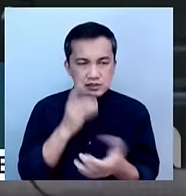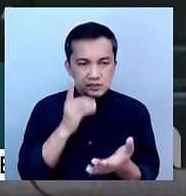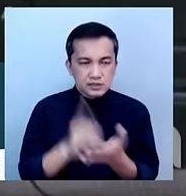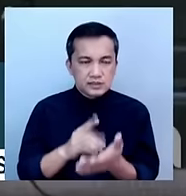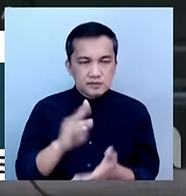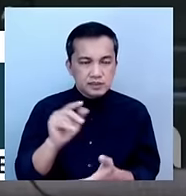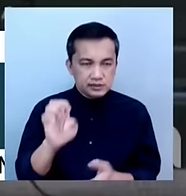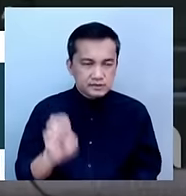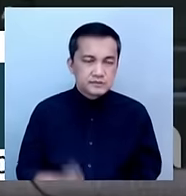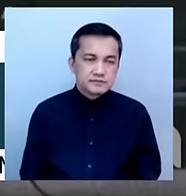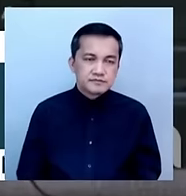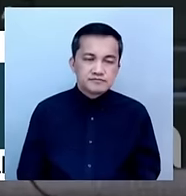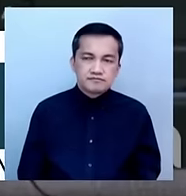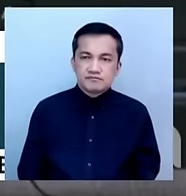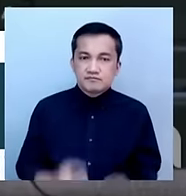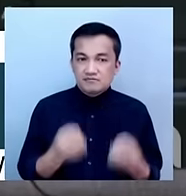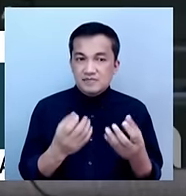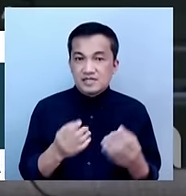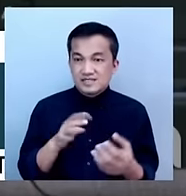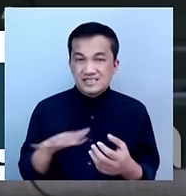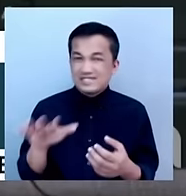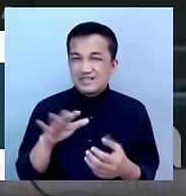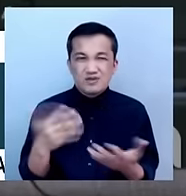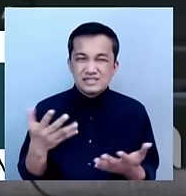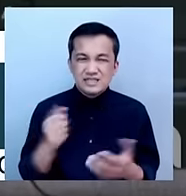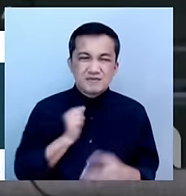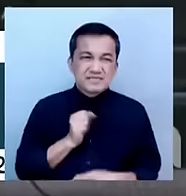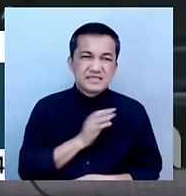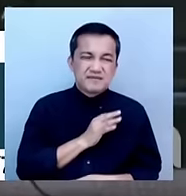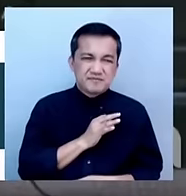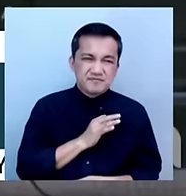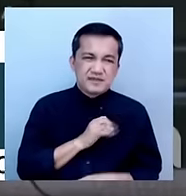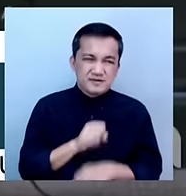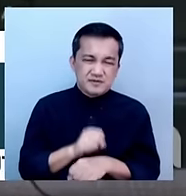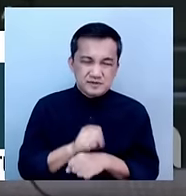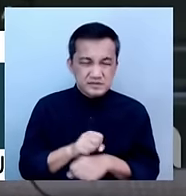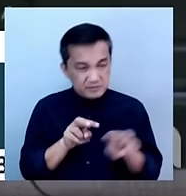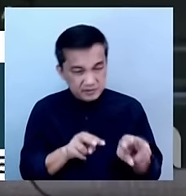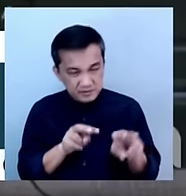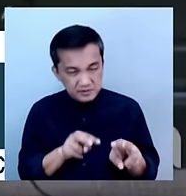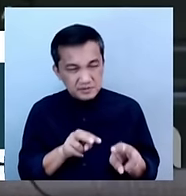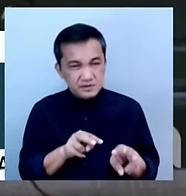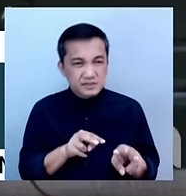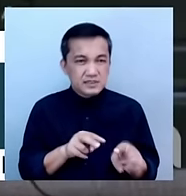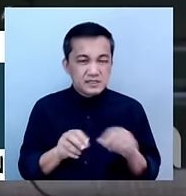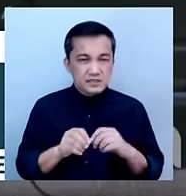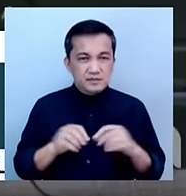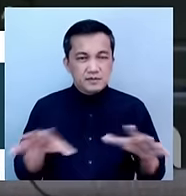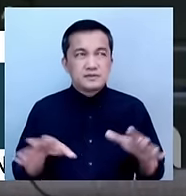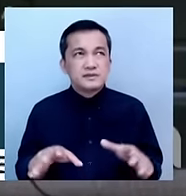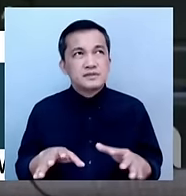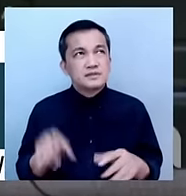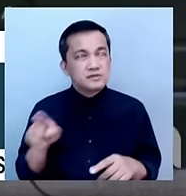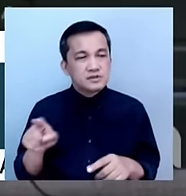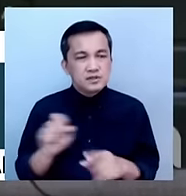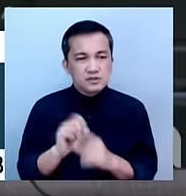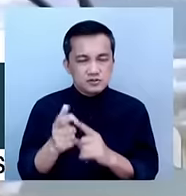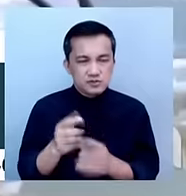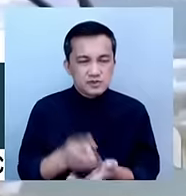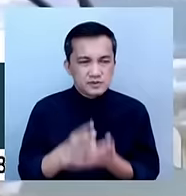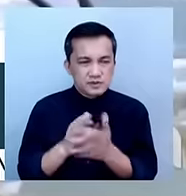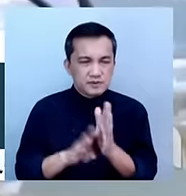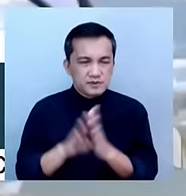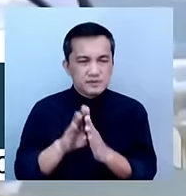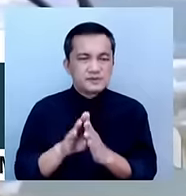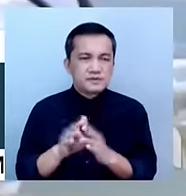of them, they do not have enough personnel nga po to really monitor the implementation of these social welfare and development programs.